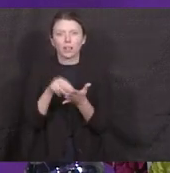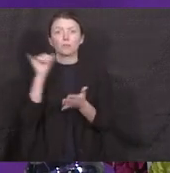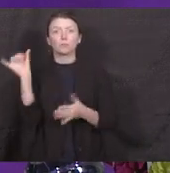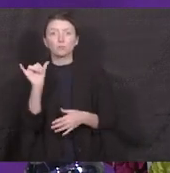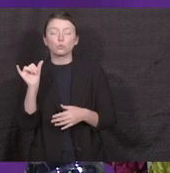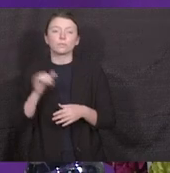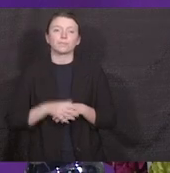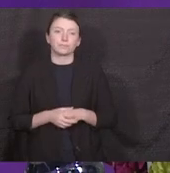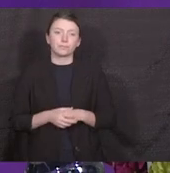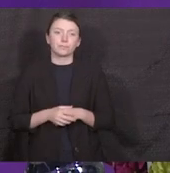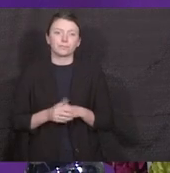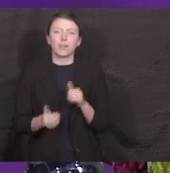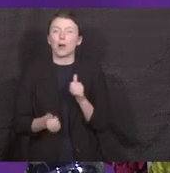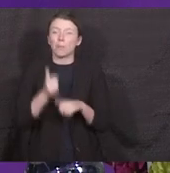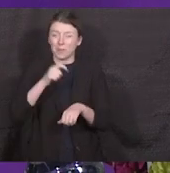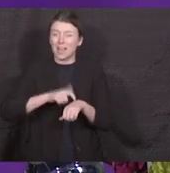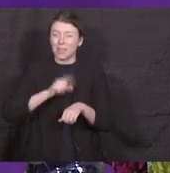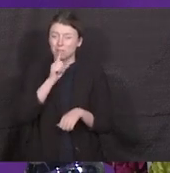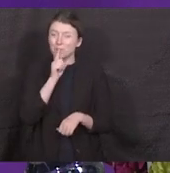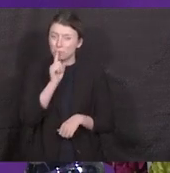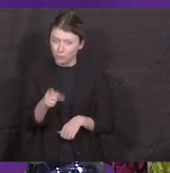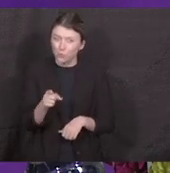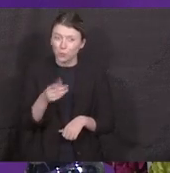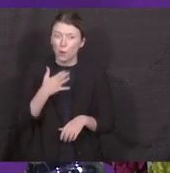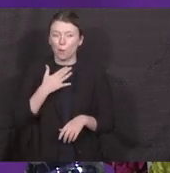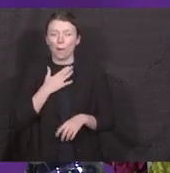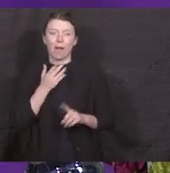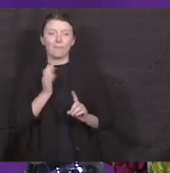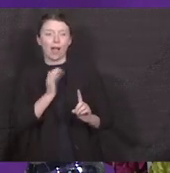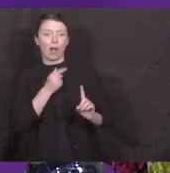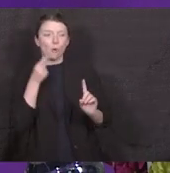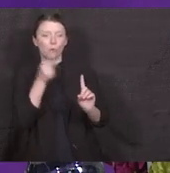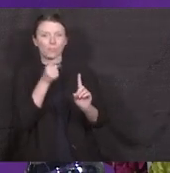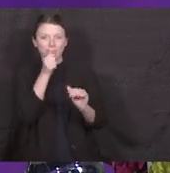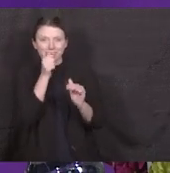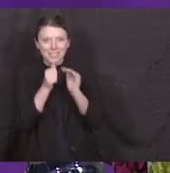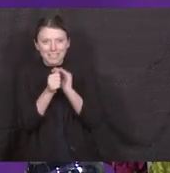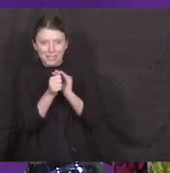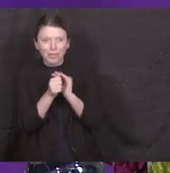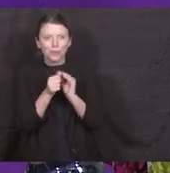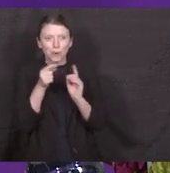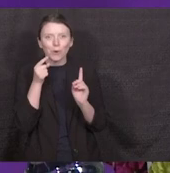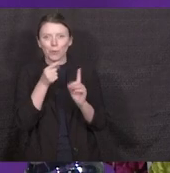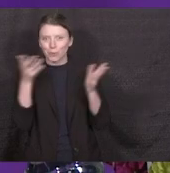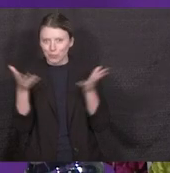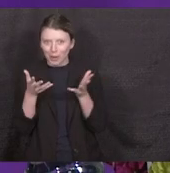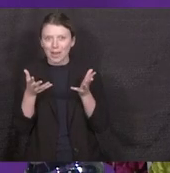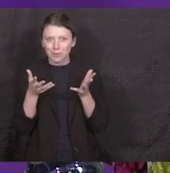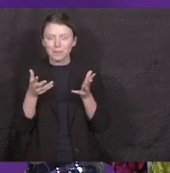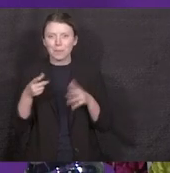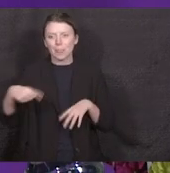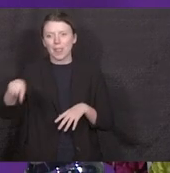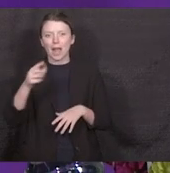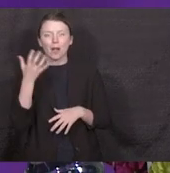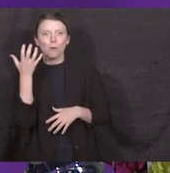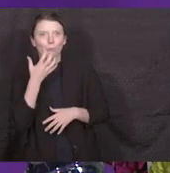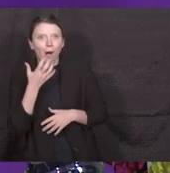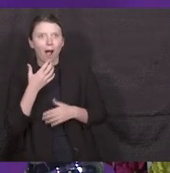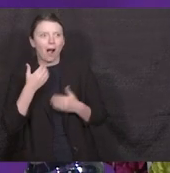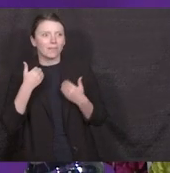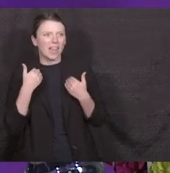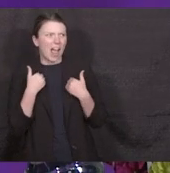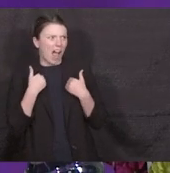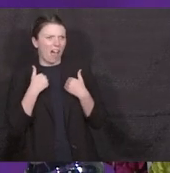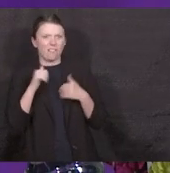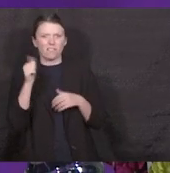and most of the time this is the case, which is one of our goals, our secret goals, I should say, is that a lot of them are like, wow, there is another really great